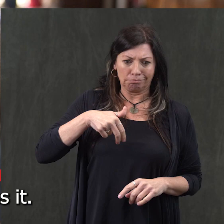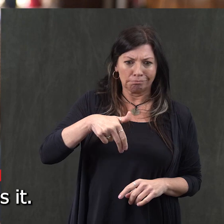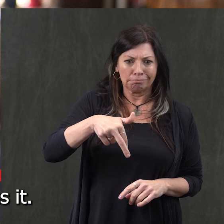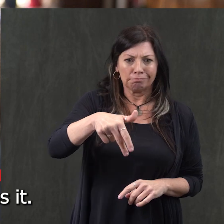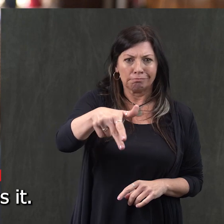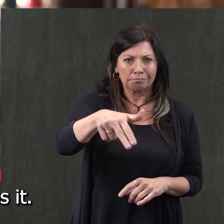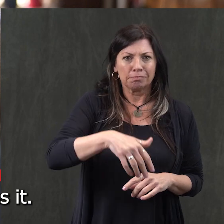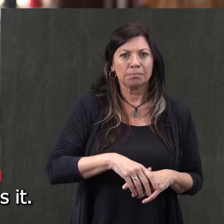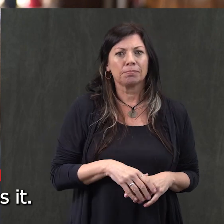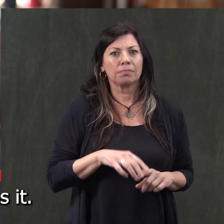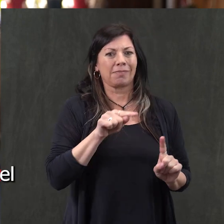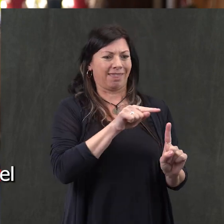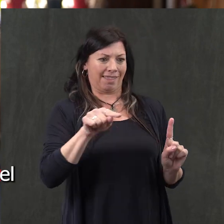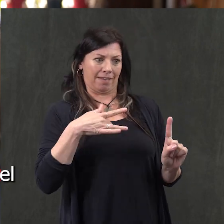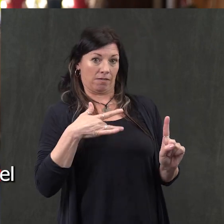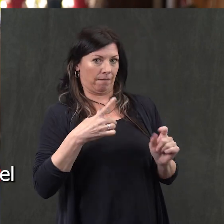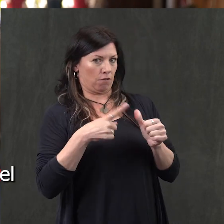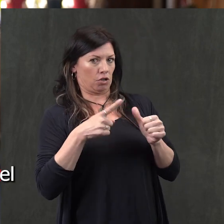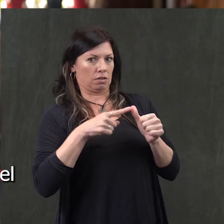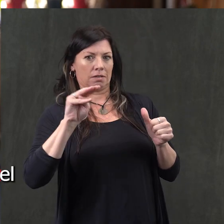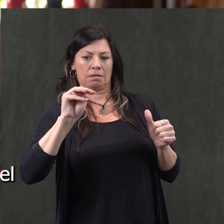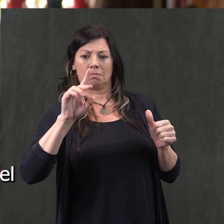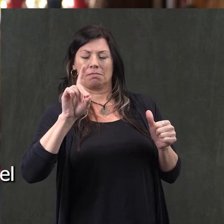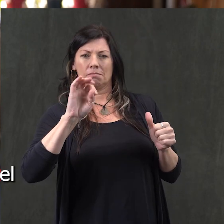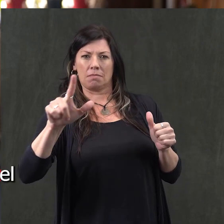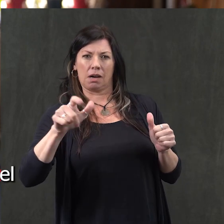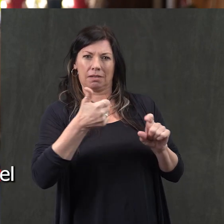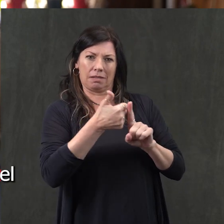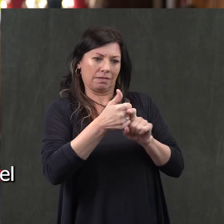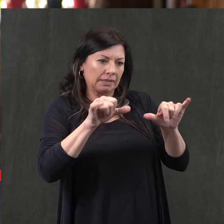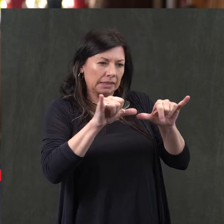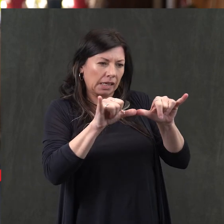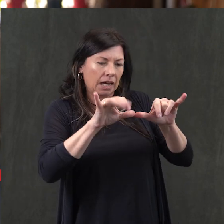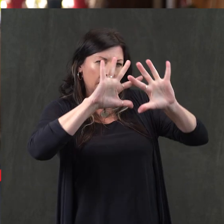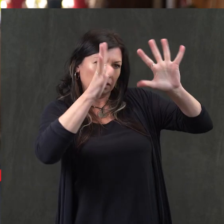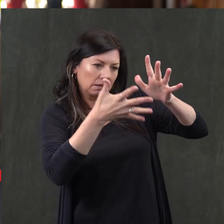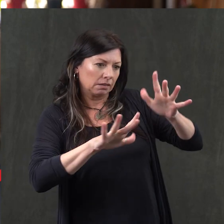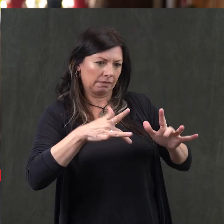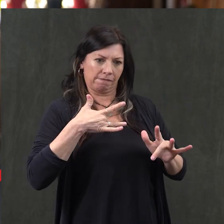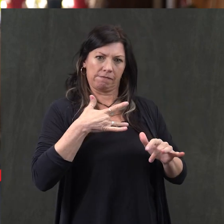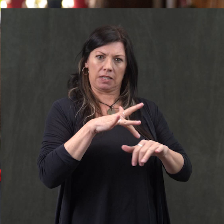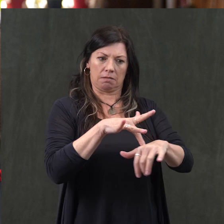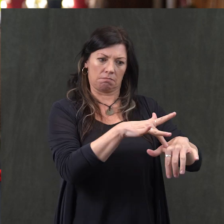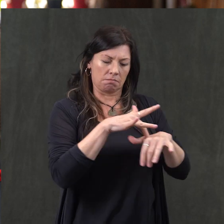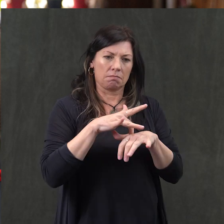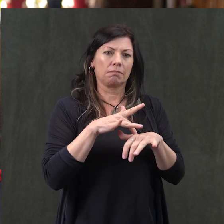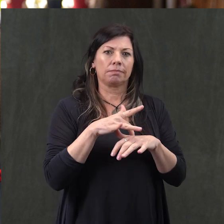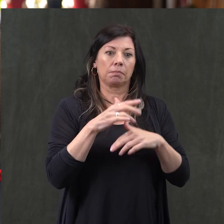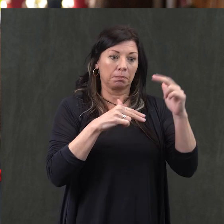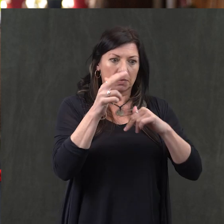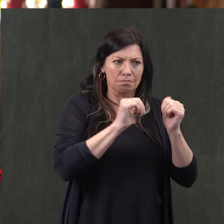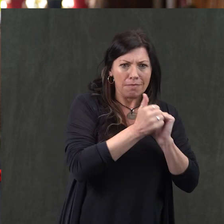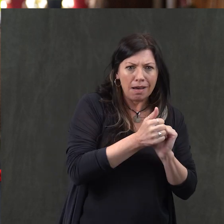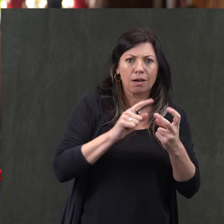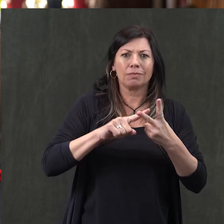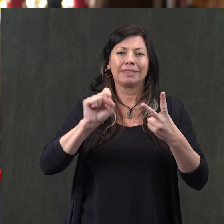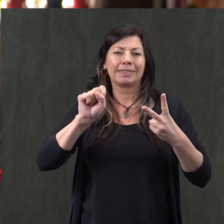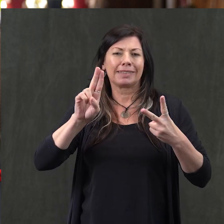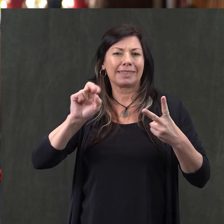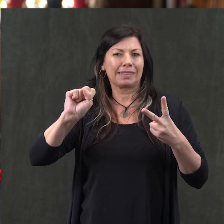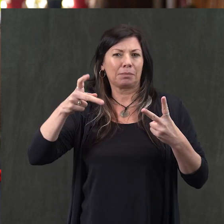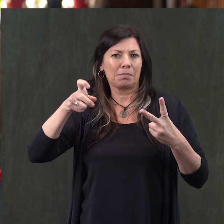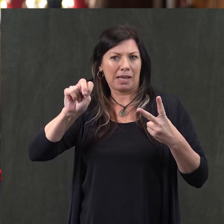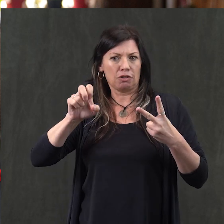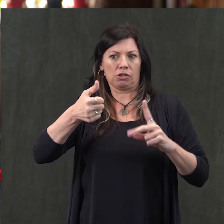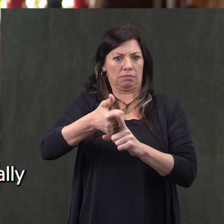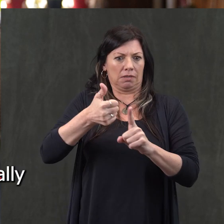walk across it. Kara. They got to feel the model of how big the Golden Gate Bridge is, how it is built, how the